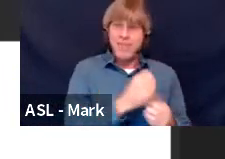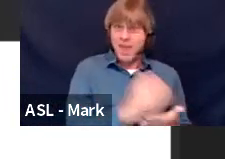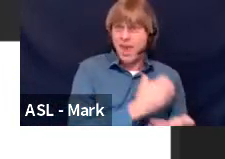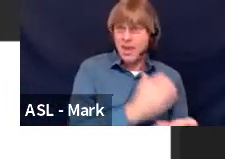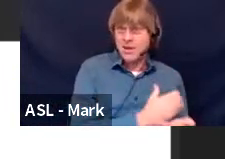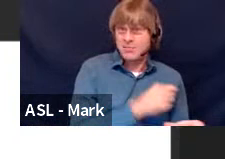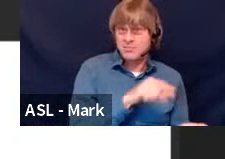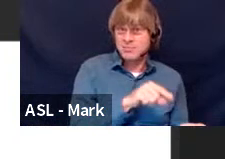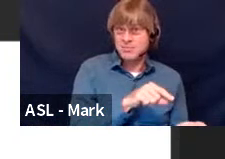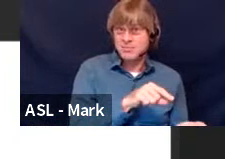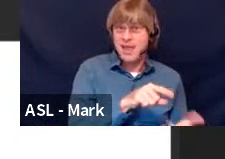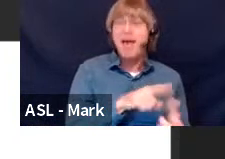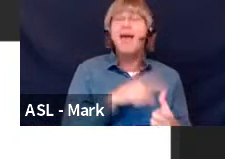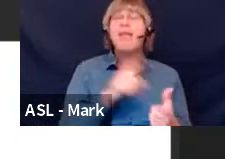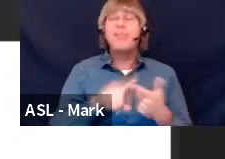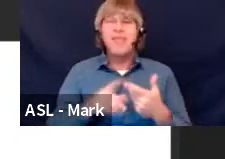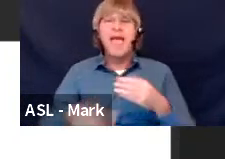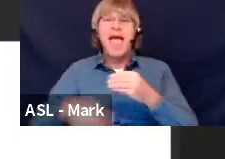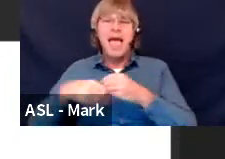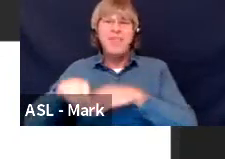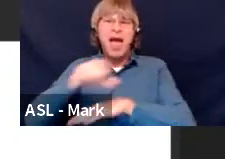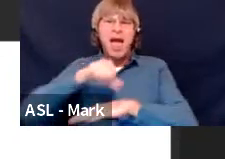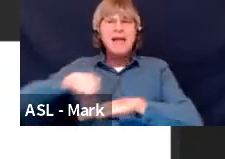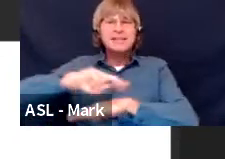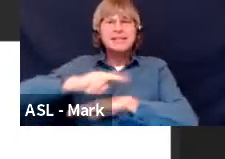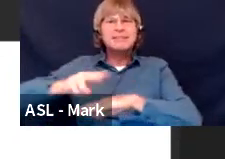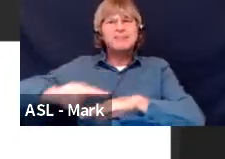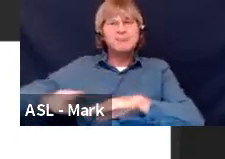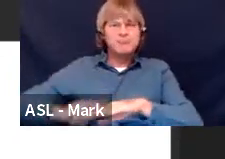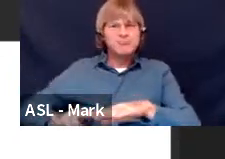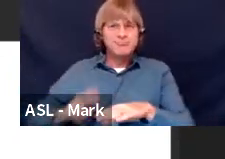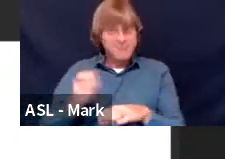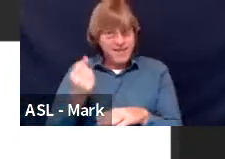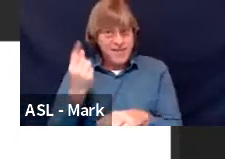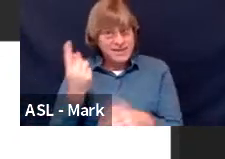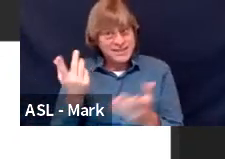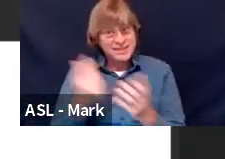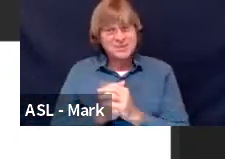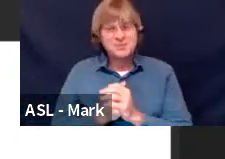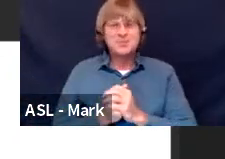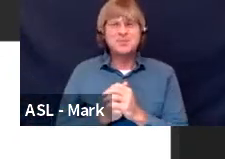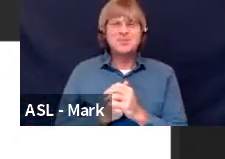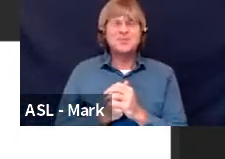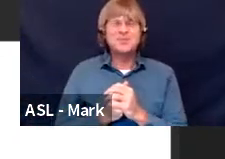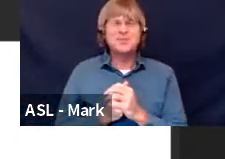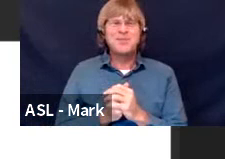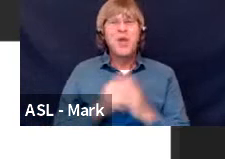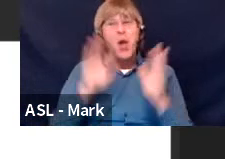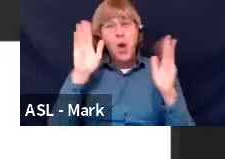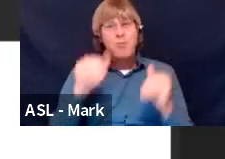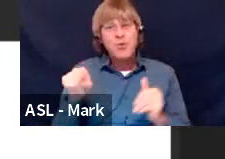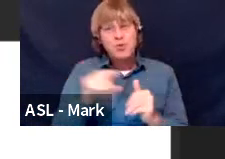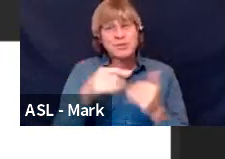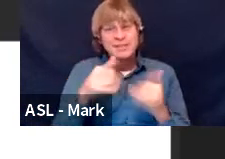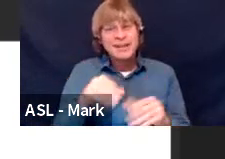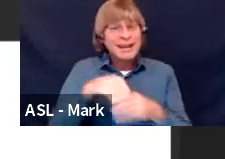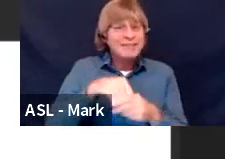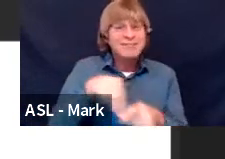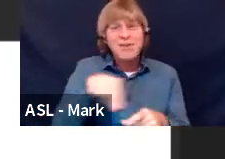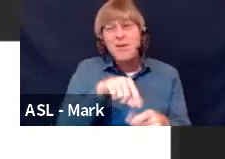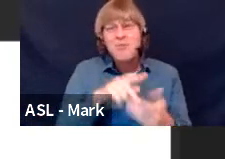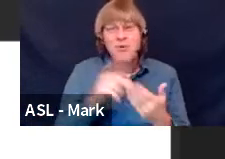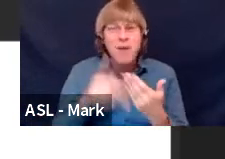cake and then add the icing, if that makes sense. Hopefully you all are still with me on